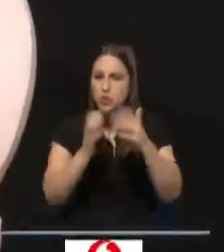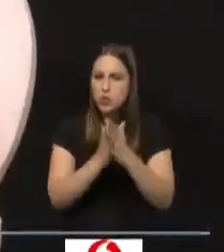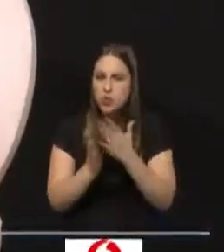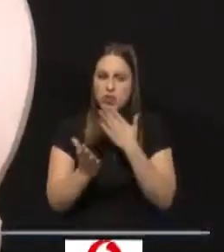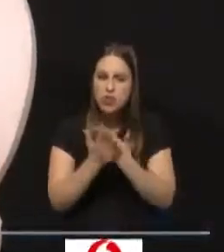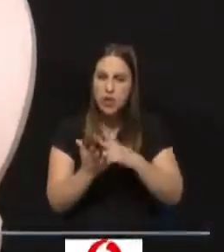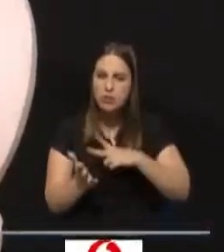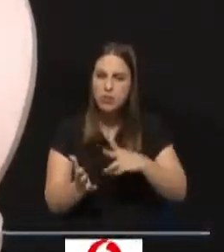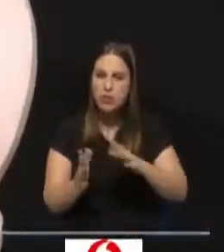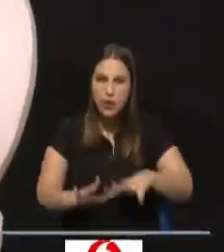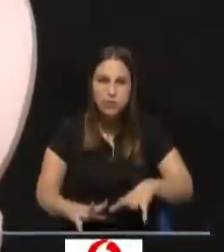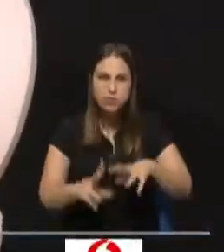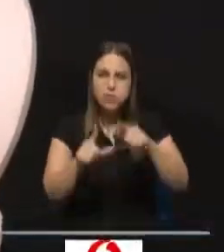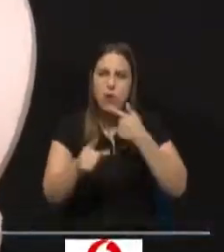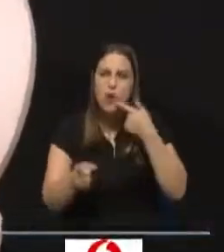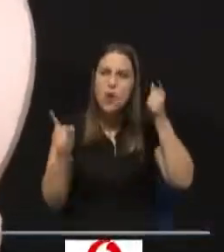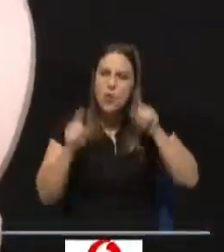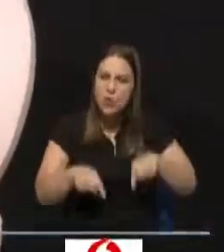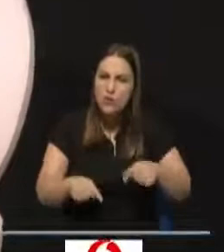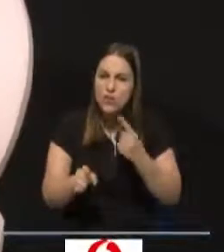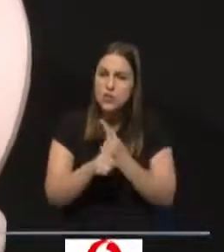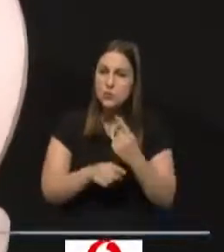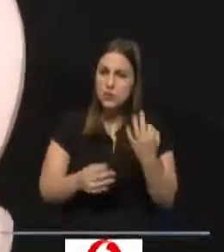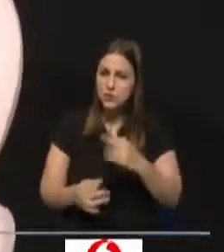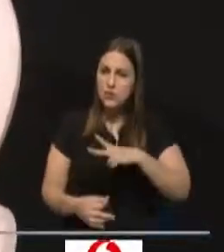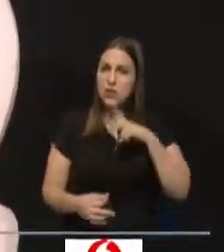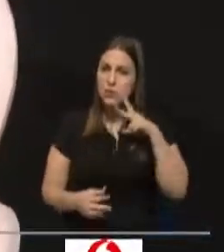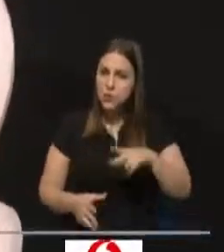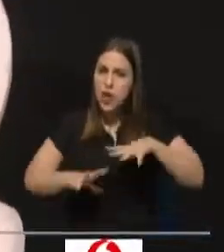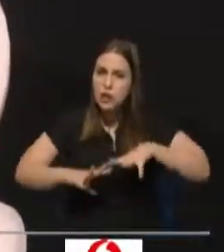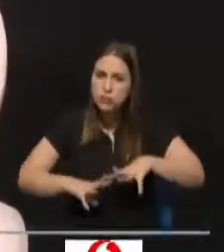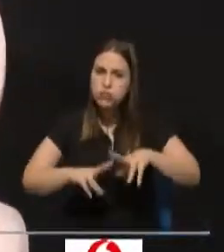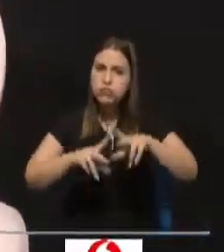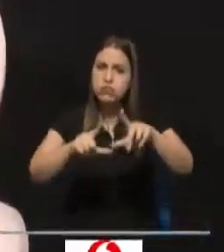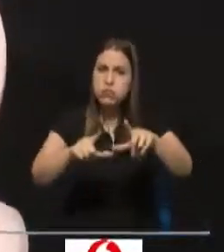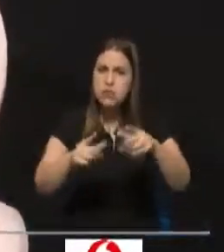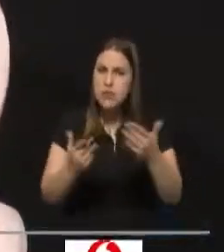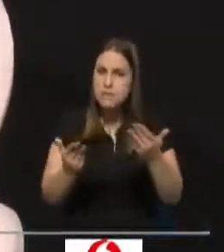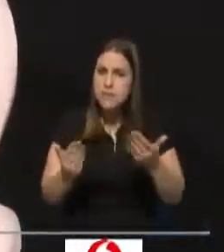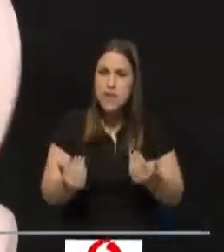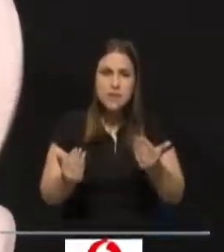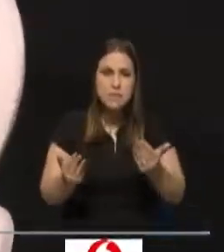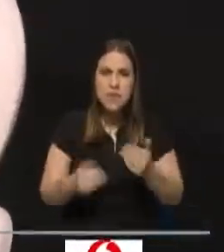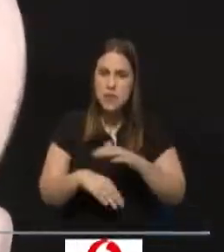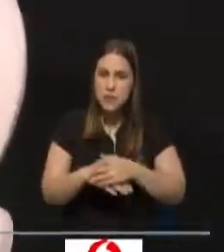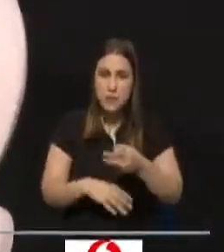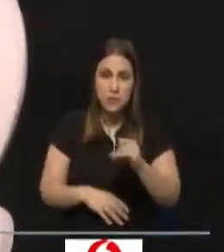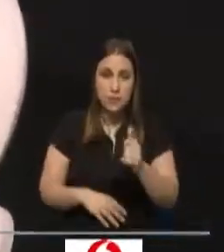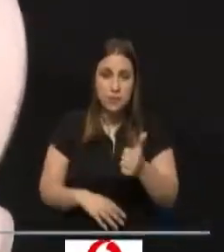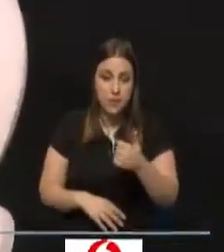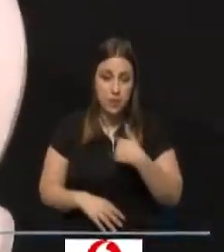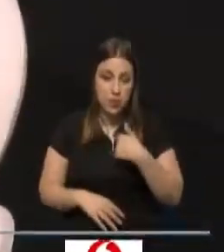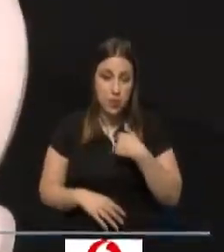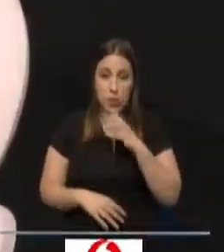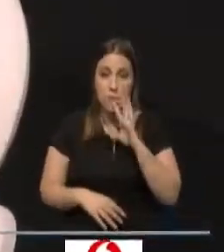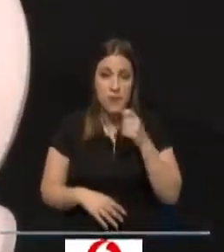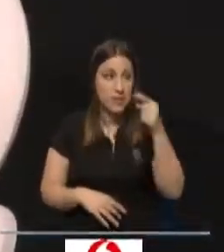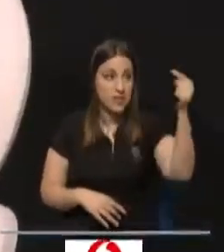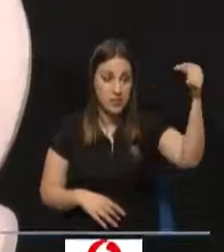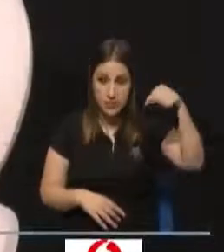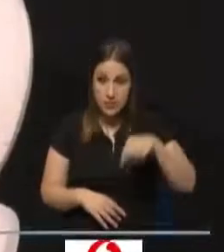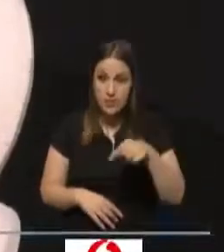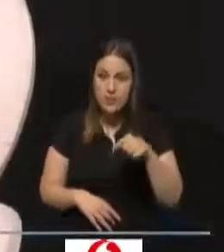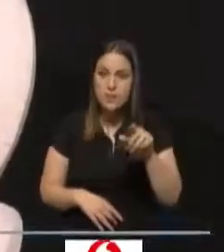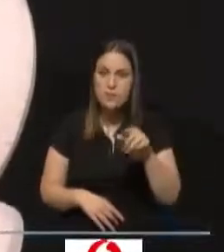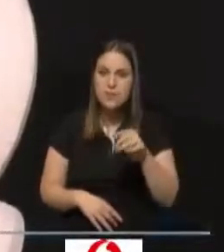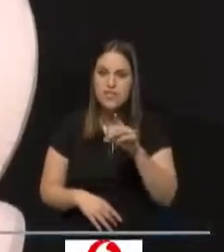our economy and bring Portugal back to a situation of growth. Portugal has had a very anemic growth in its GDP.